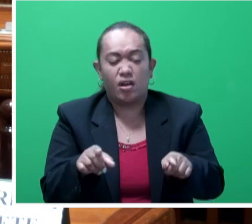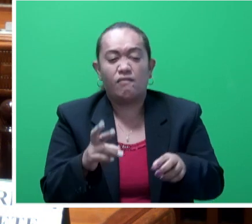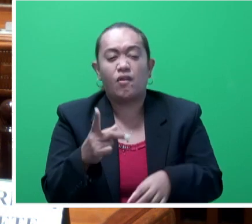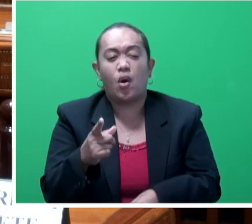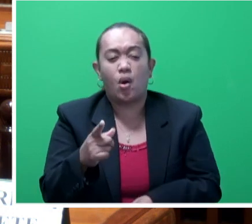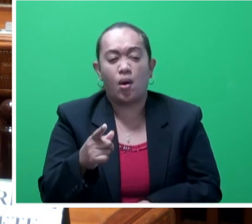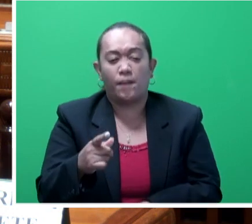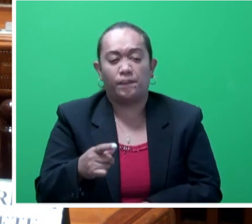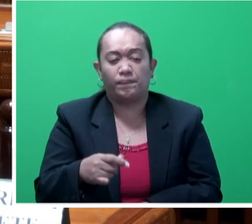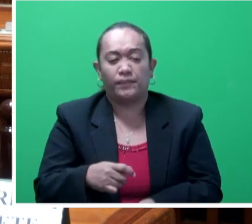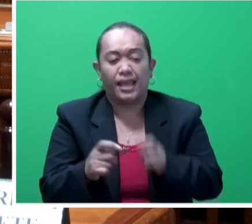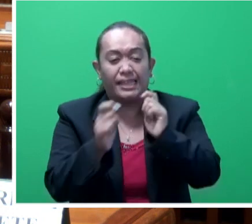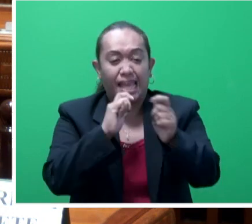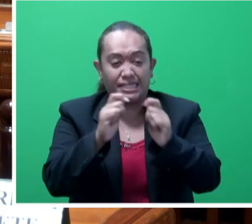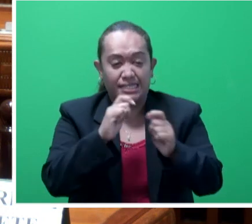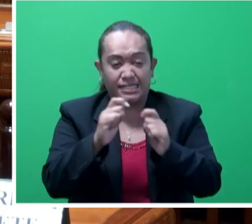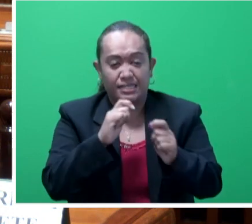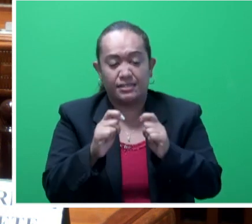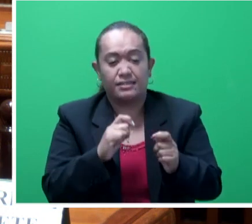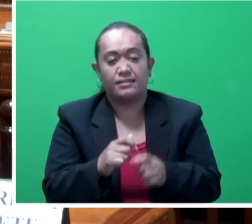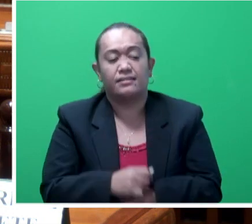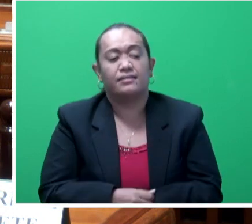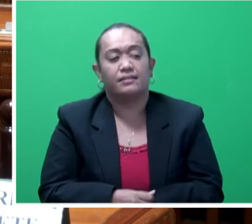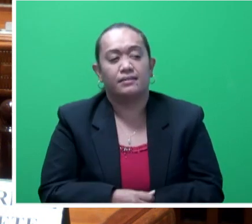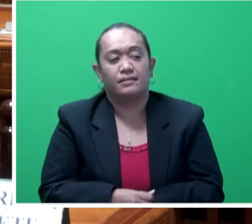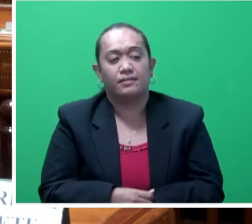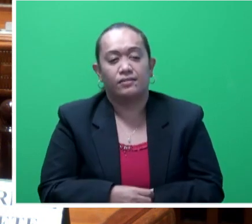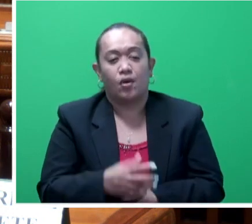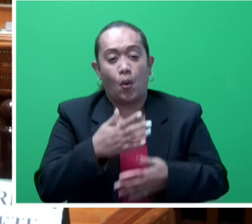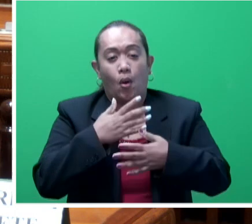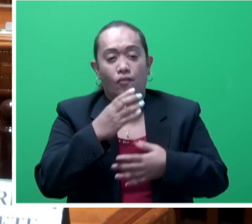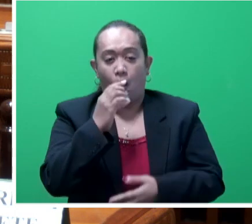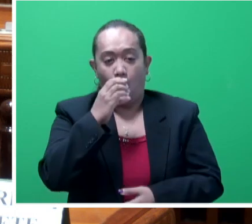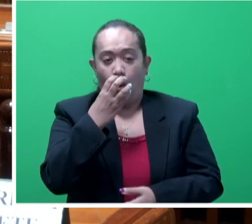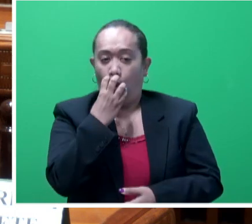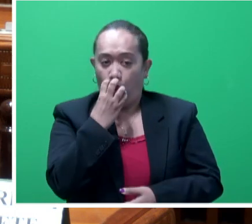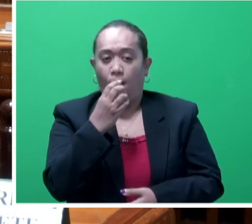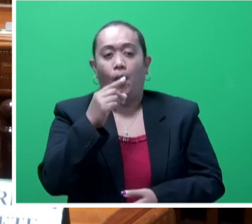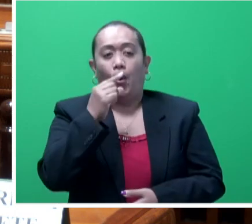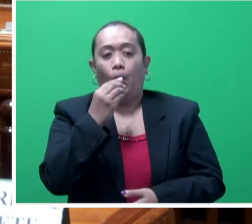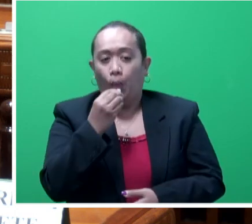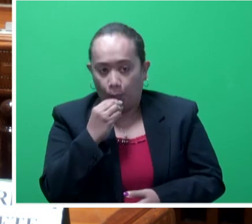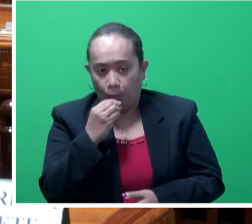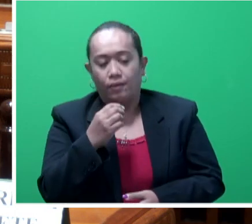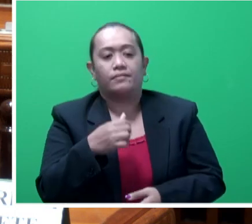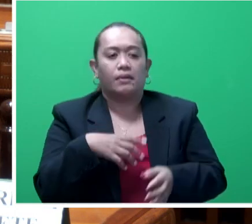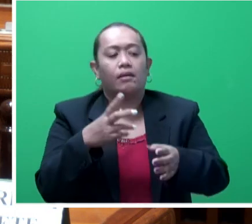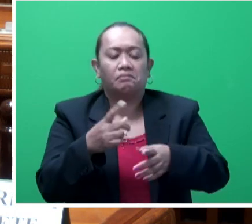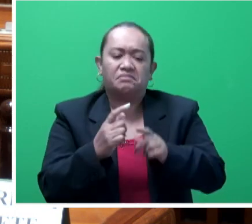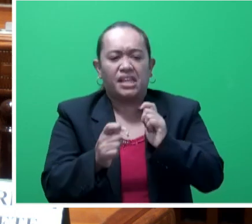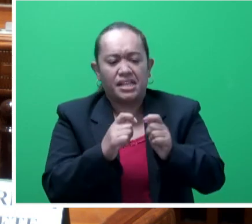operations in most areas, the conduct of targeted operations